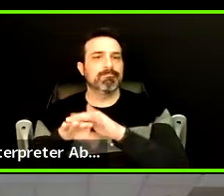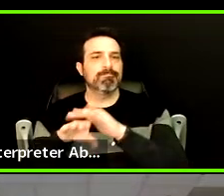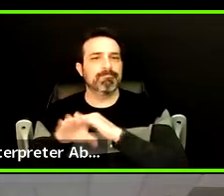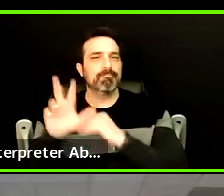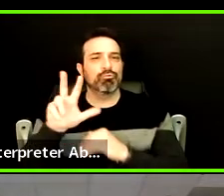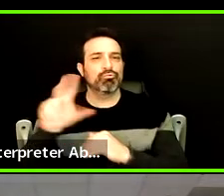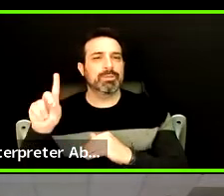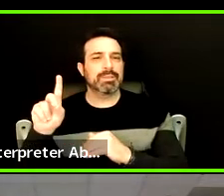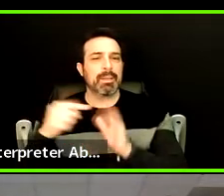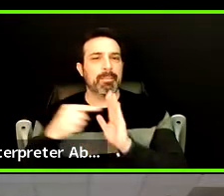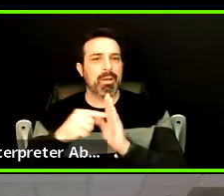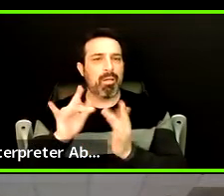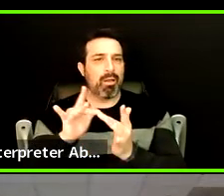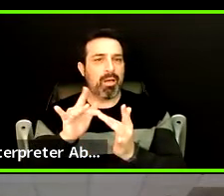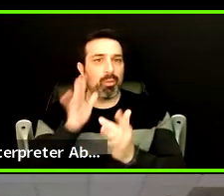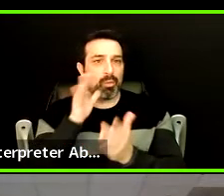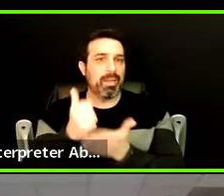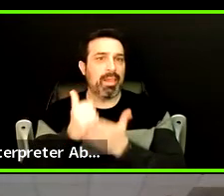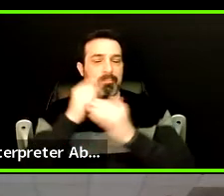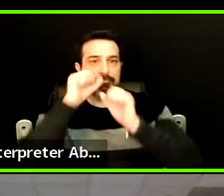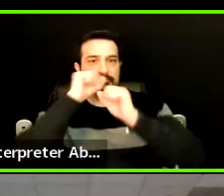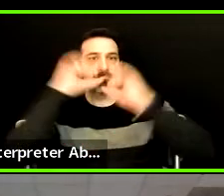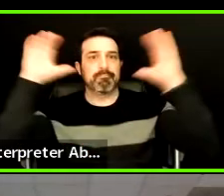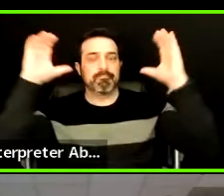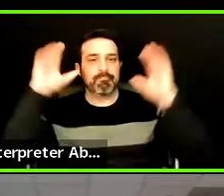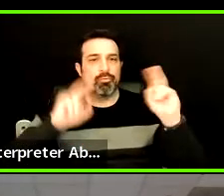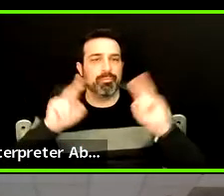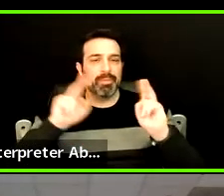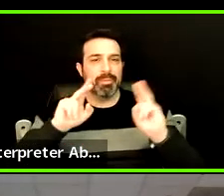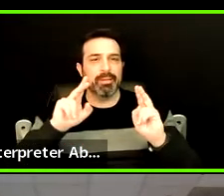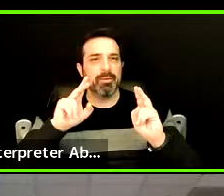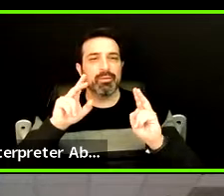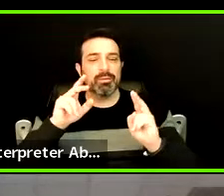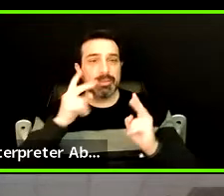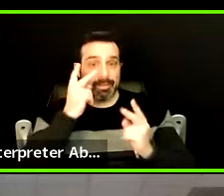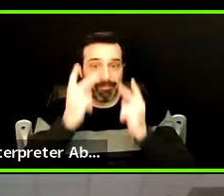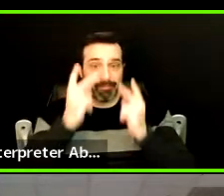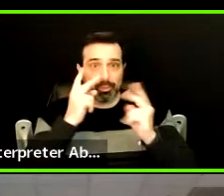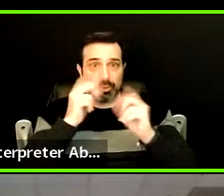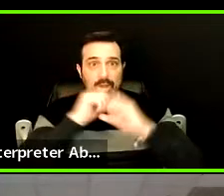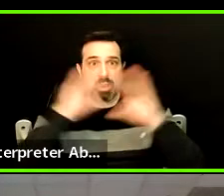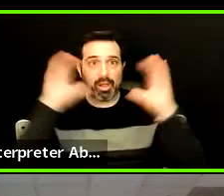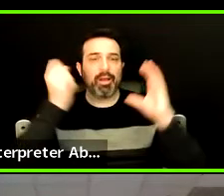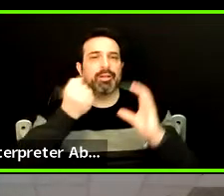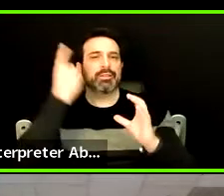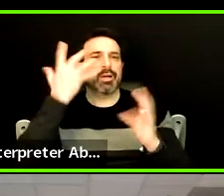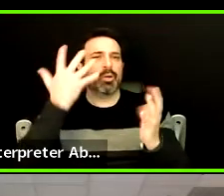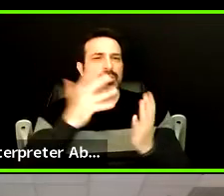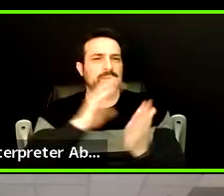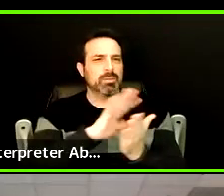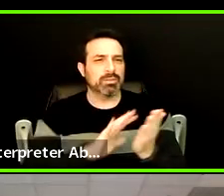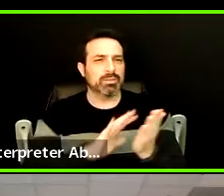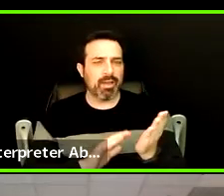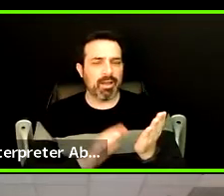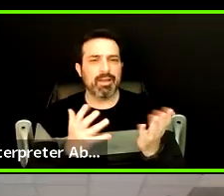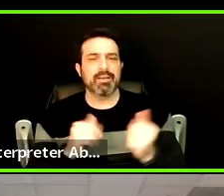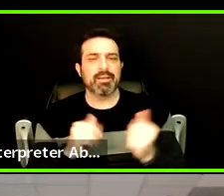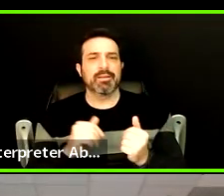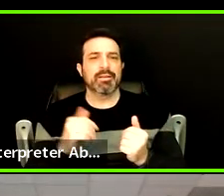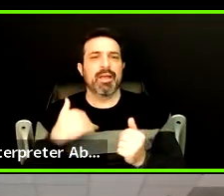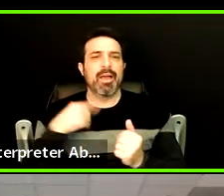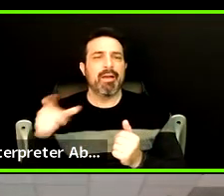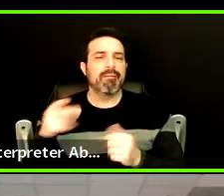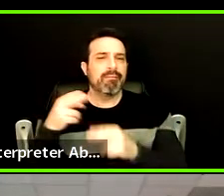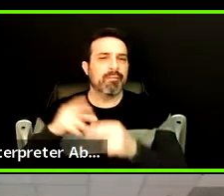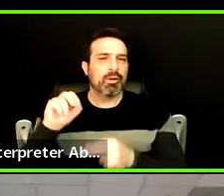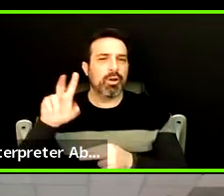3D model online would be really helpful. So the visual cues are really helpful for understanding what the design is. There was a call out